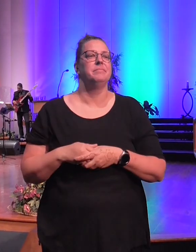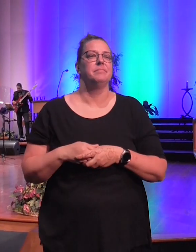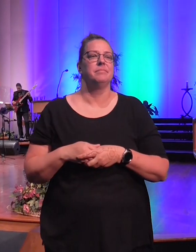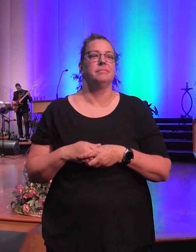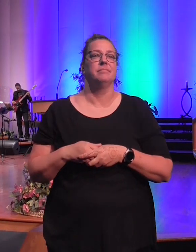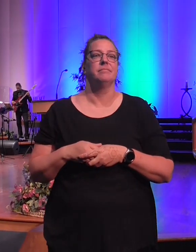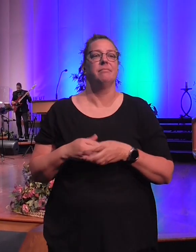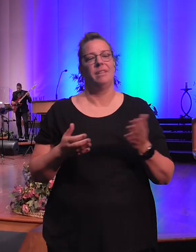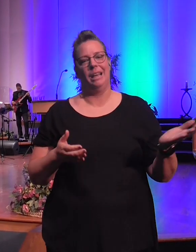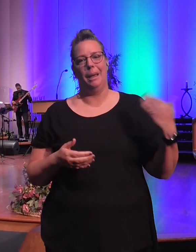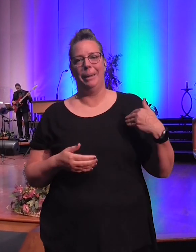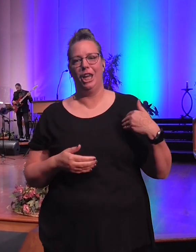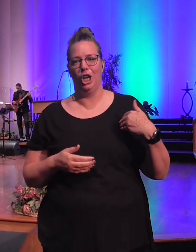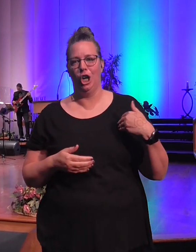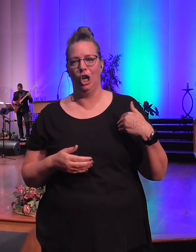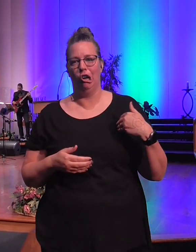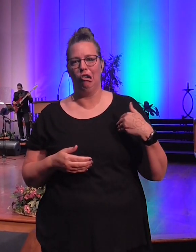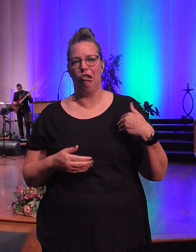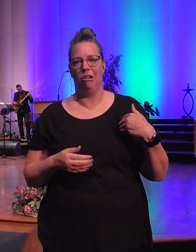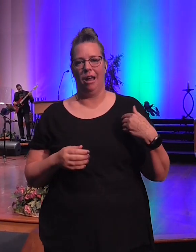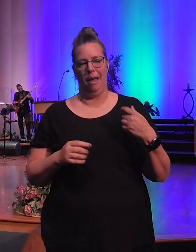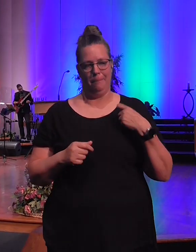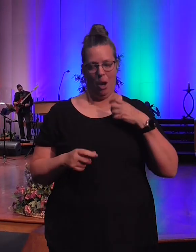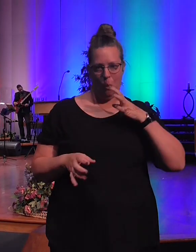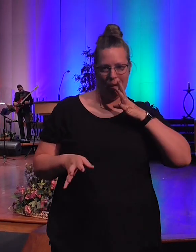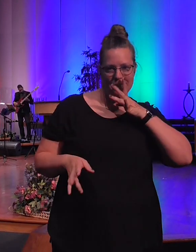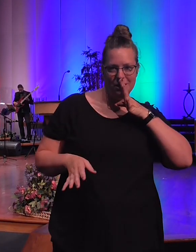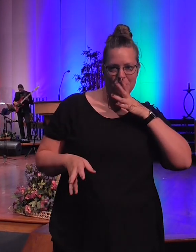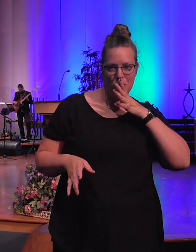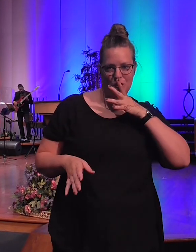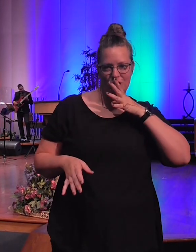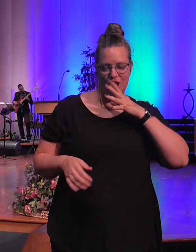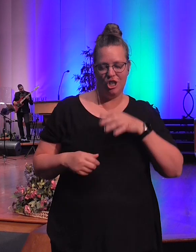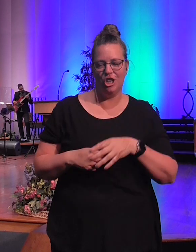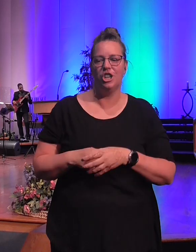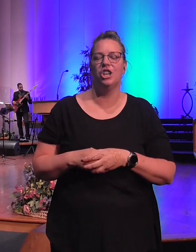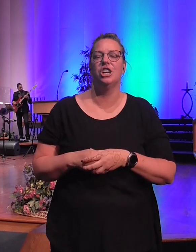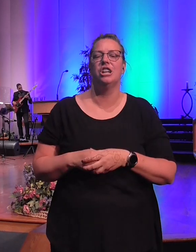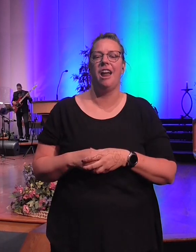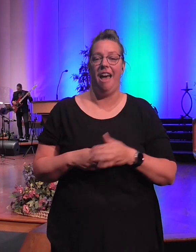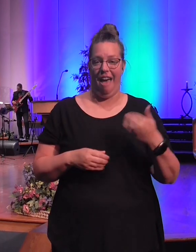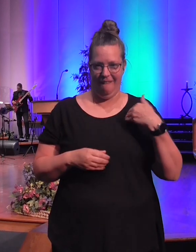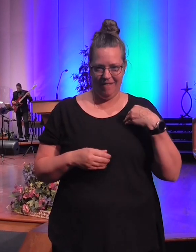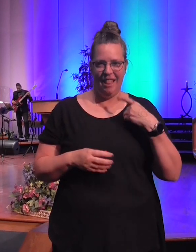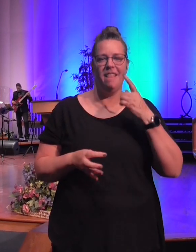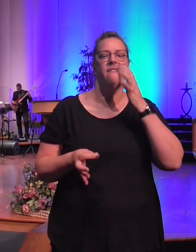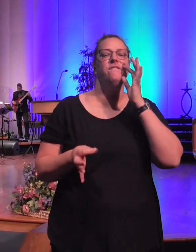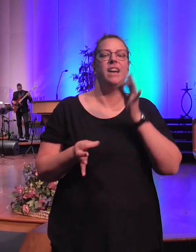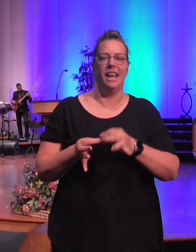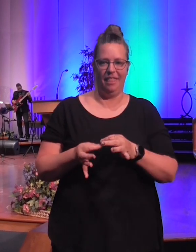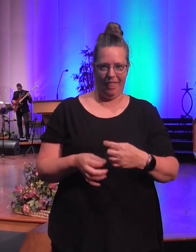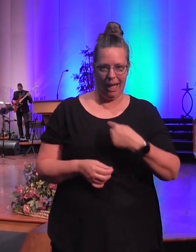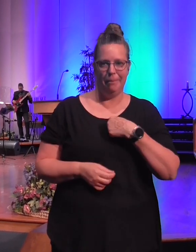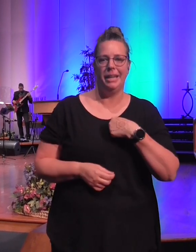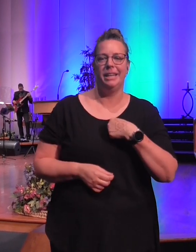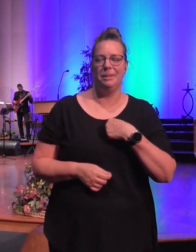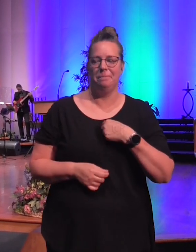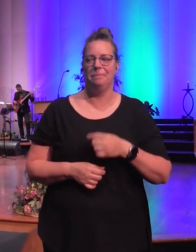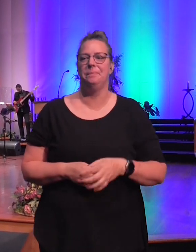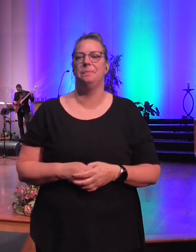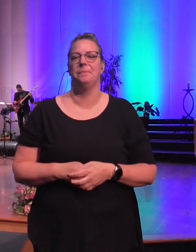come here, darling, from a whisper start, and have a little faith in